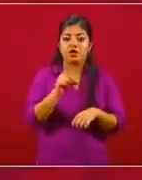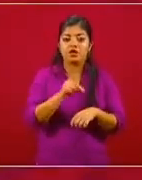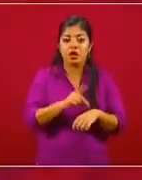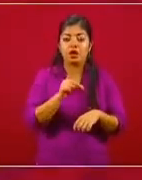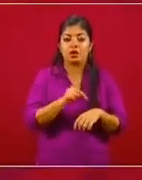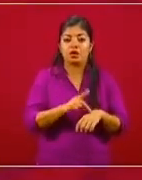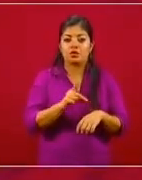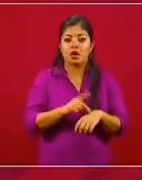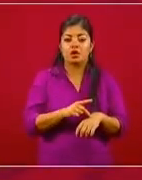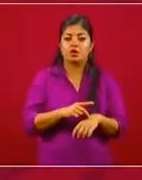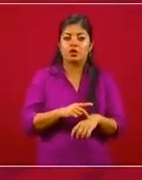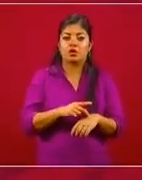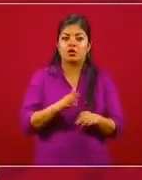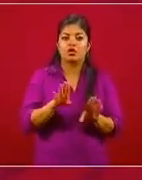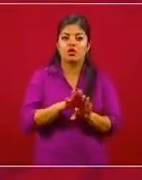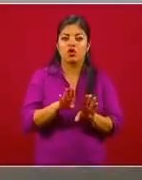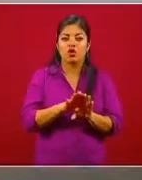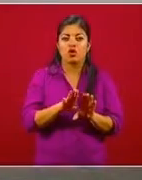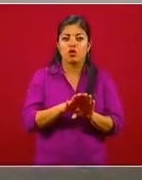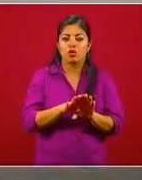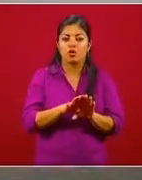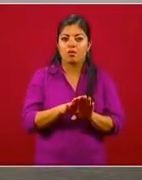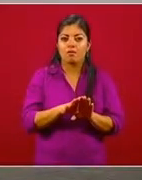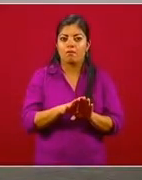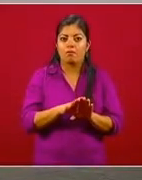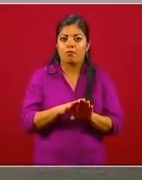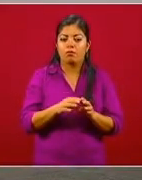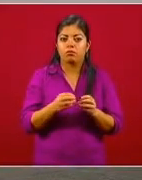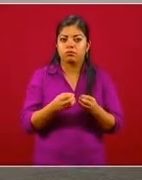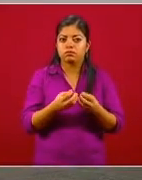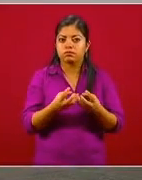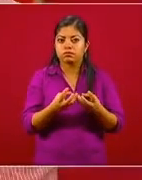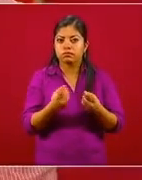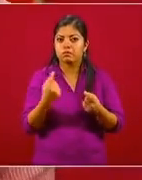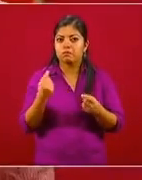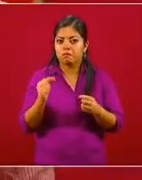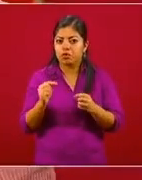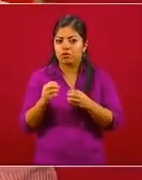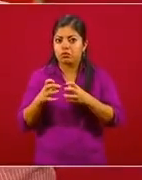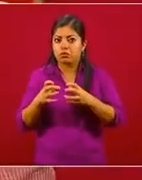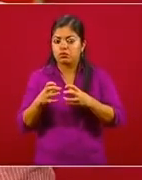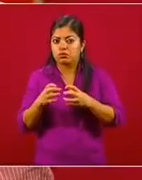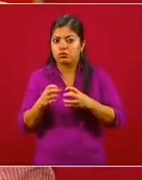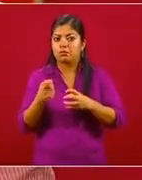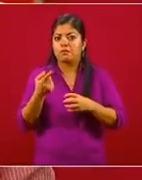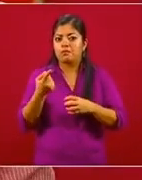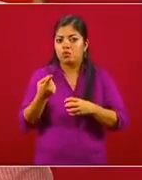two reasons. One is that we've had a similar